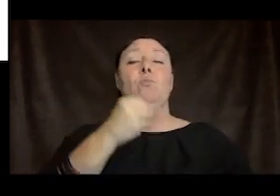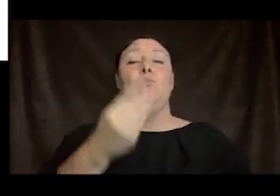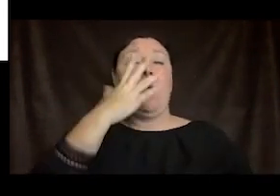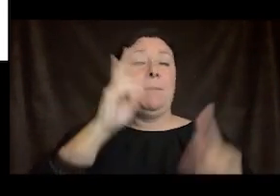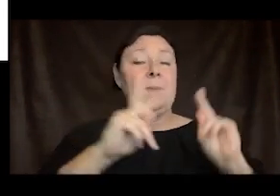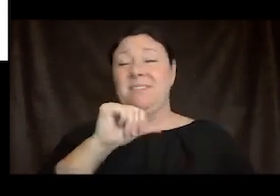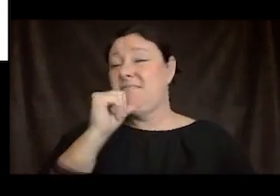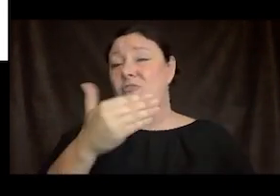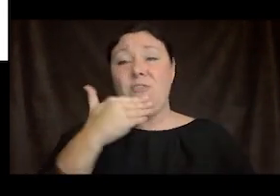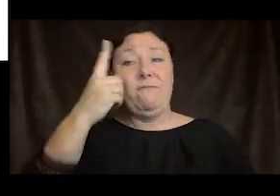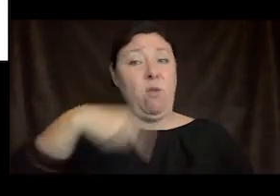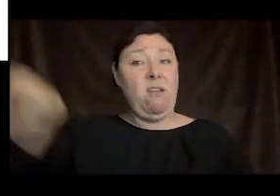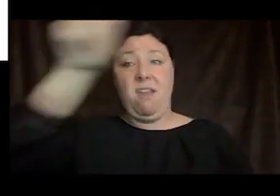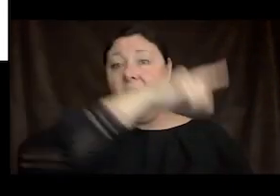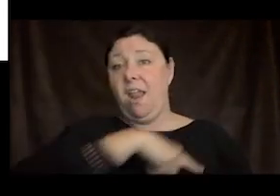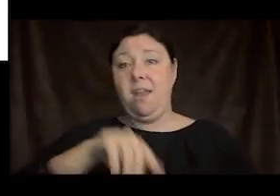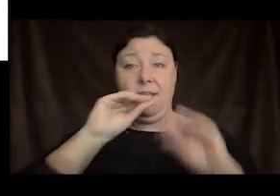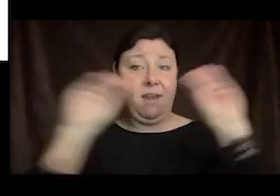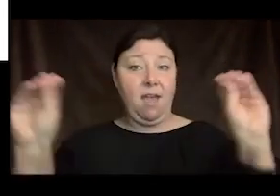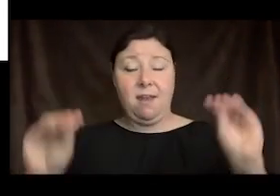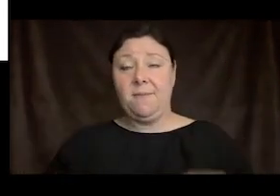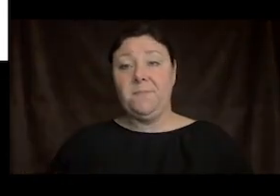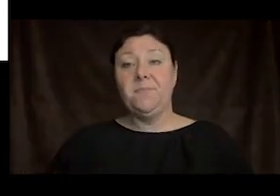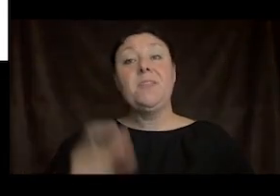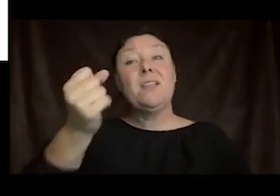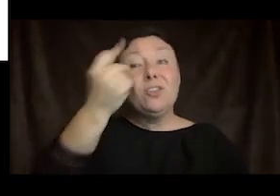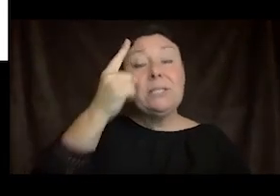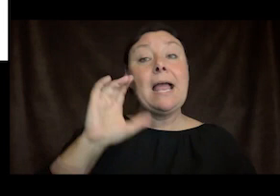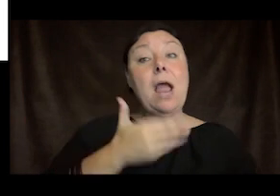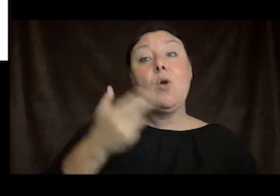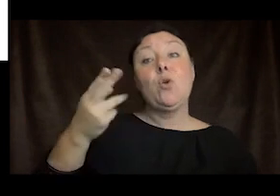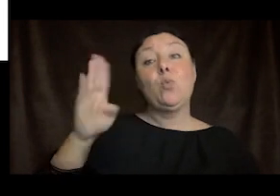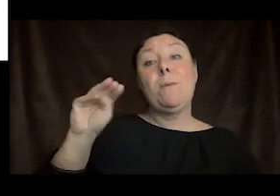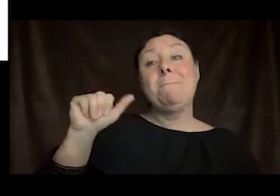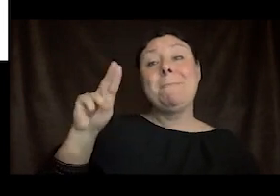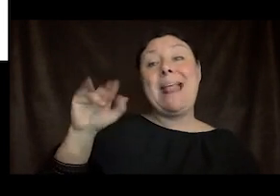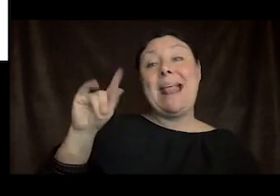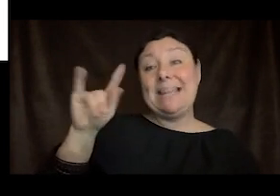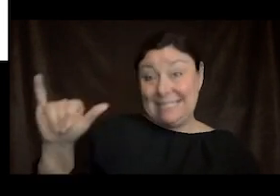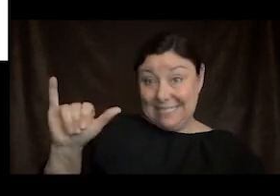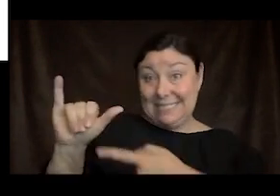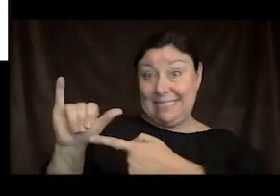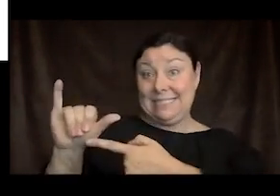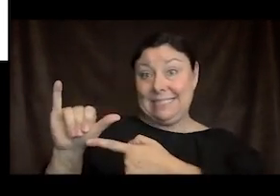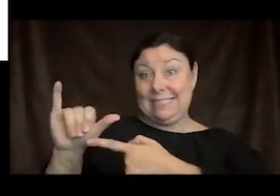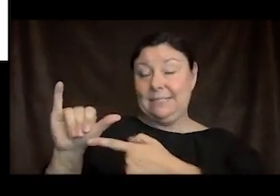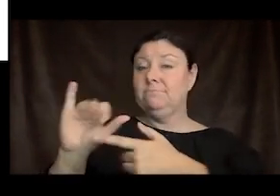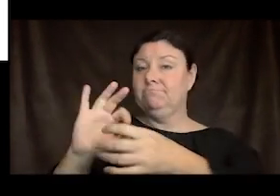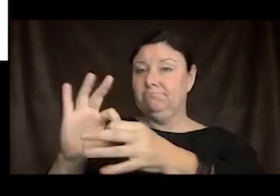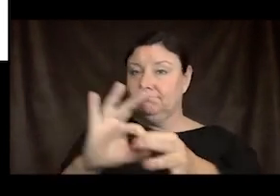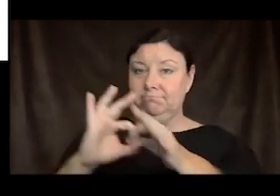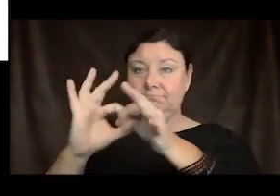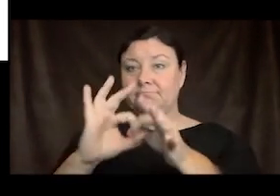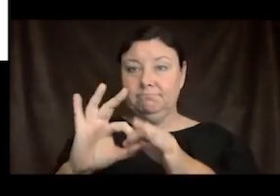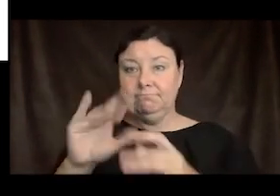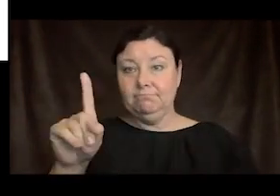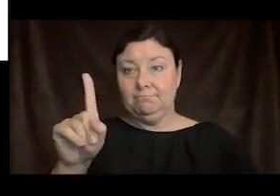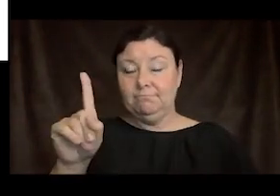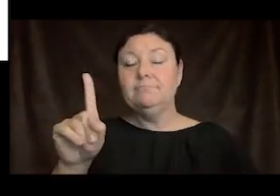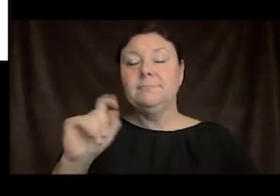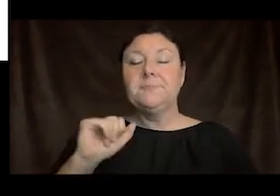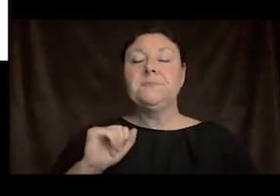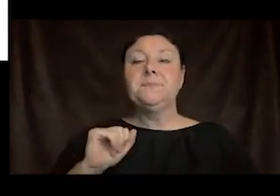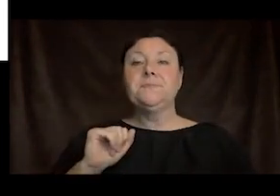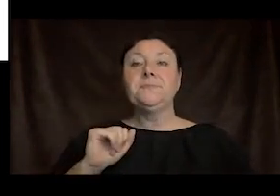people either. Understanding that our humanity is tied together, and in